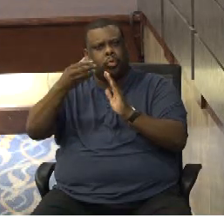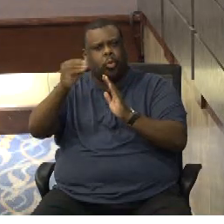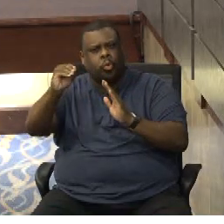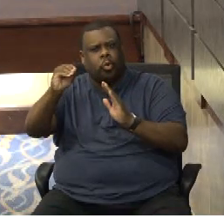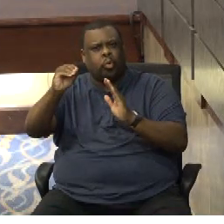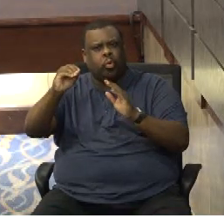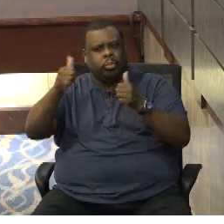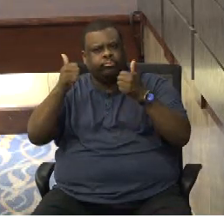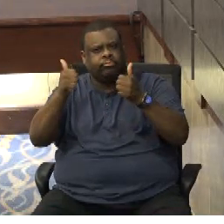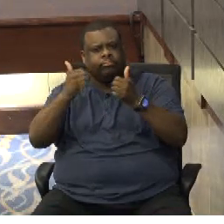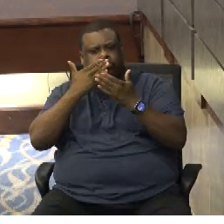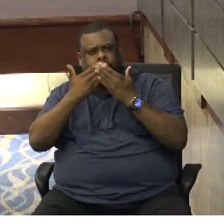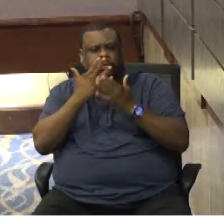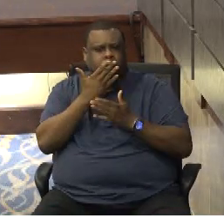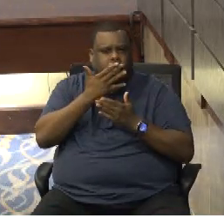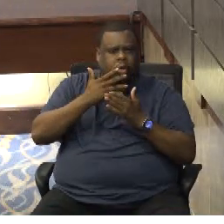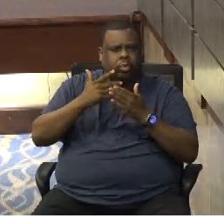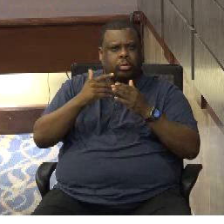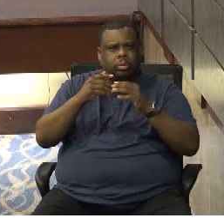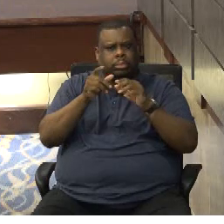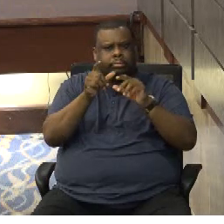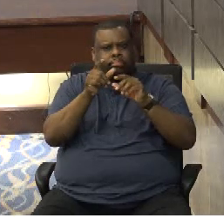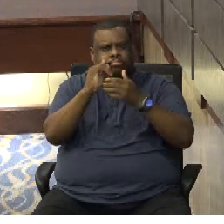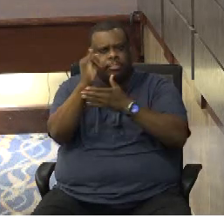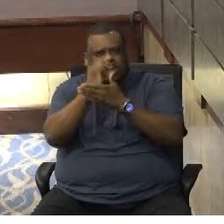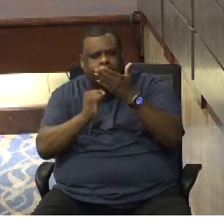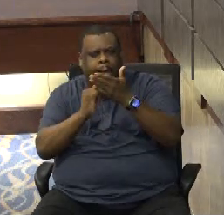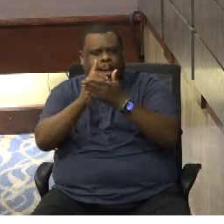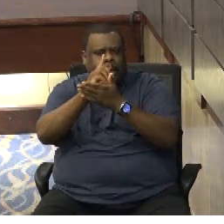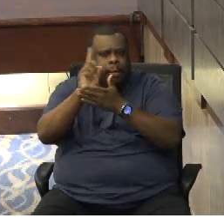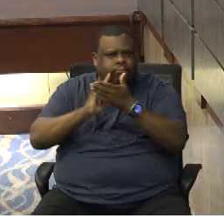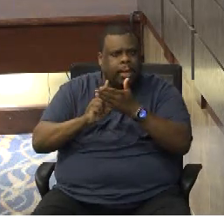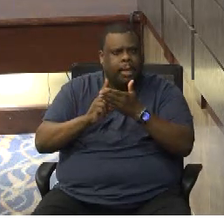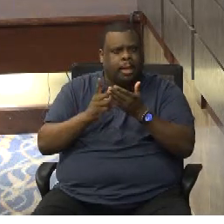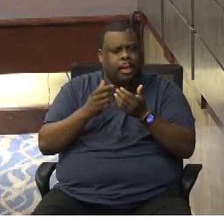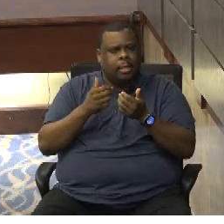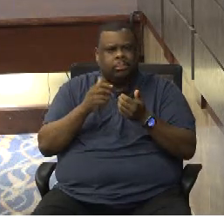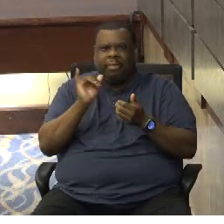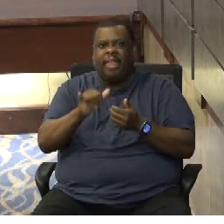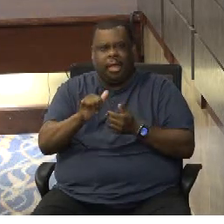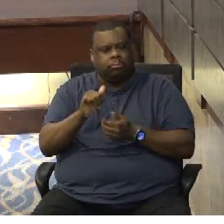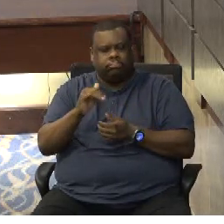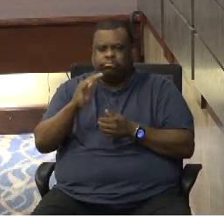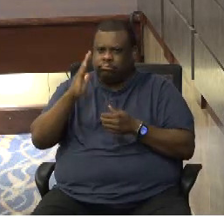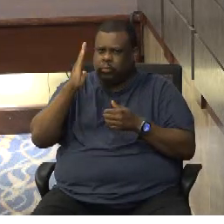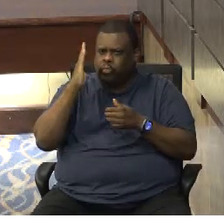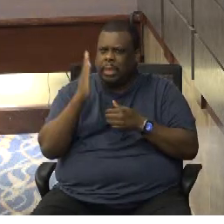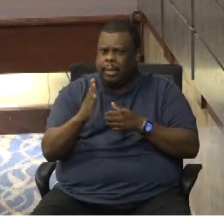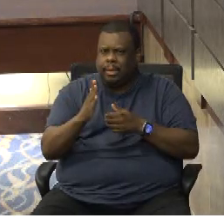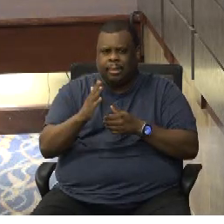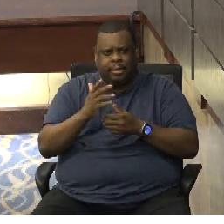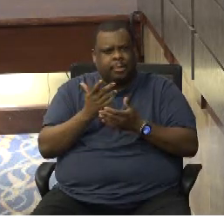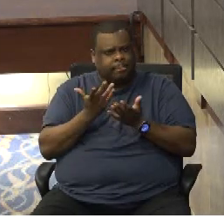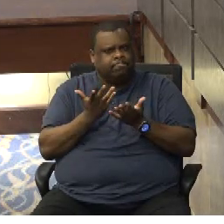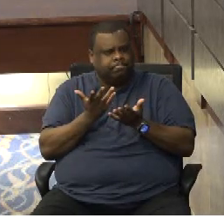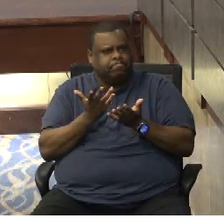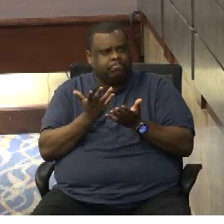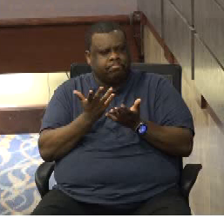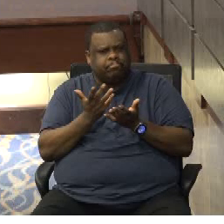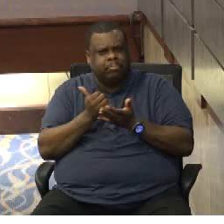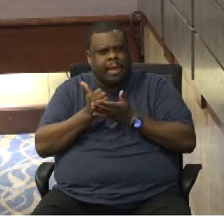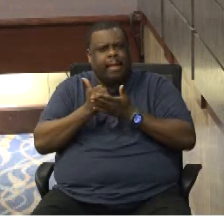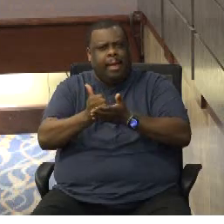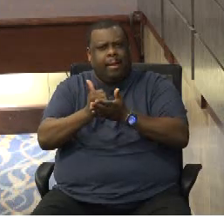typeface, color scheme. That's going to be really beneficial and really, I think, bring a modernized impact to